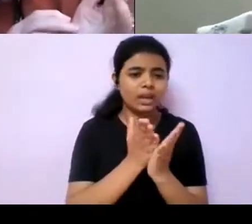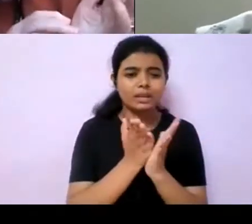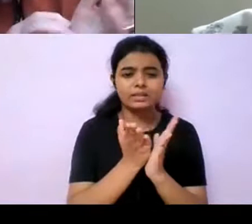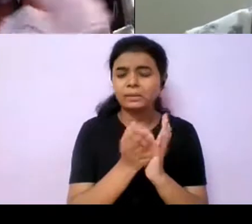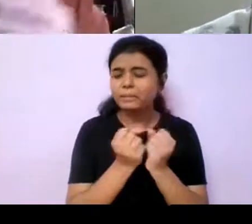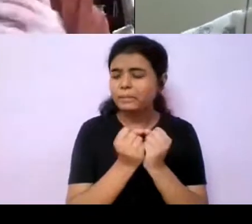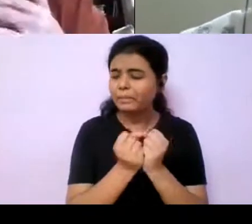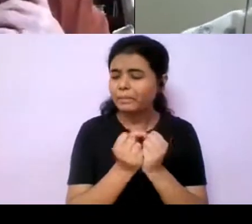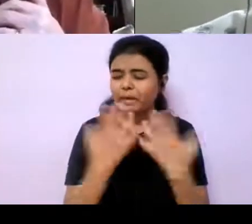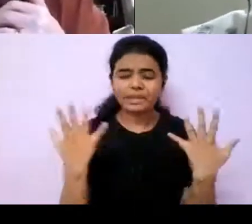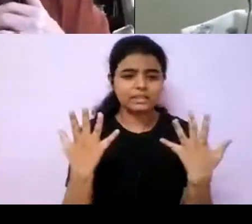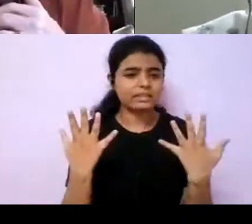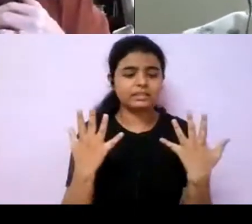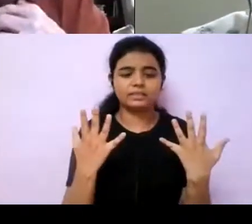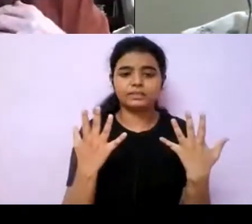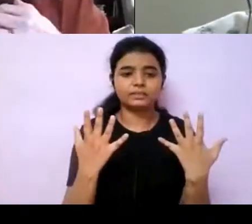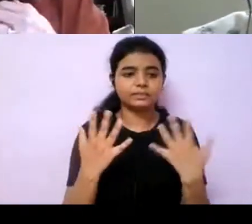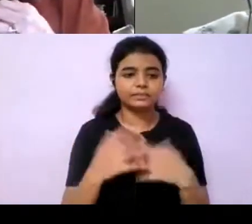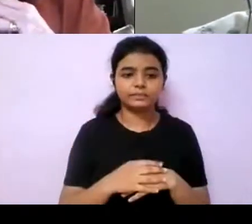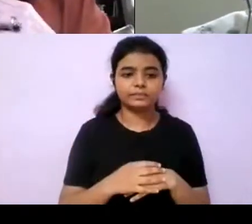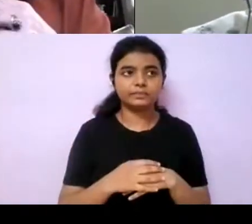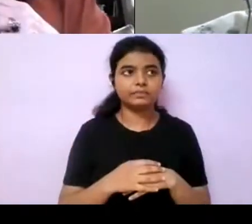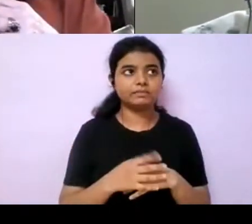forms in the different kinds of